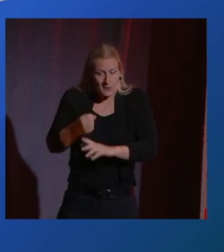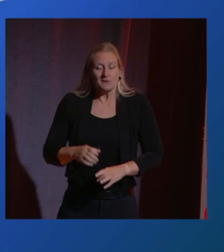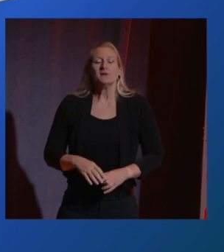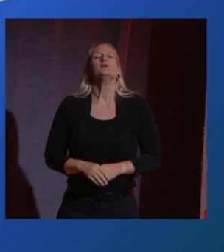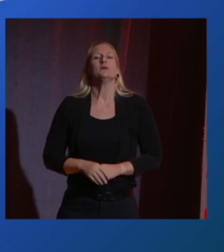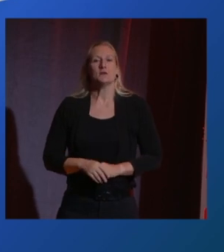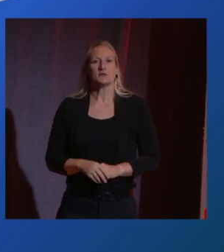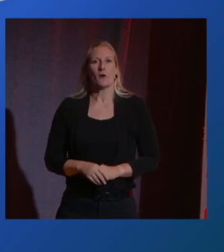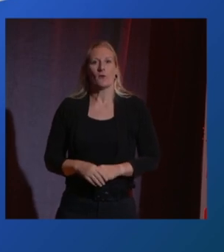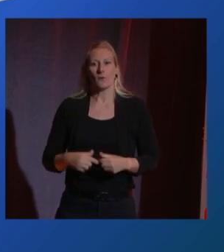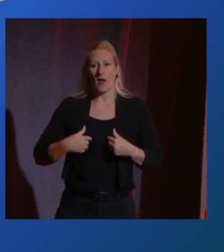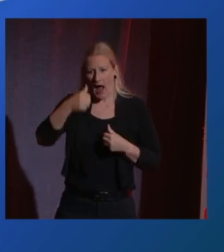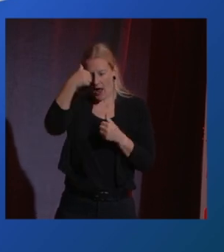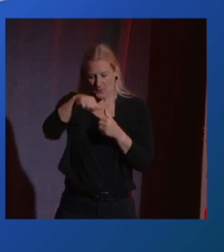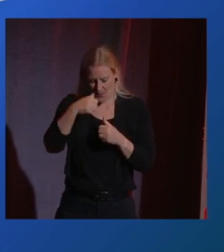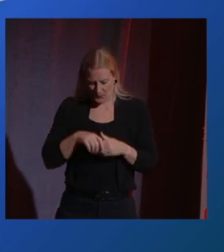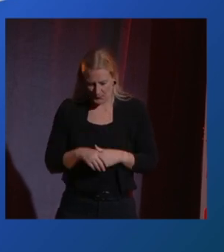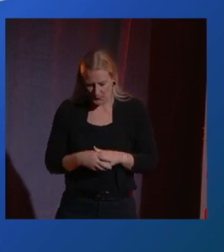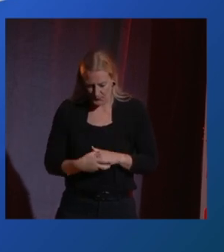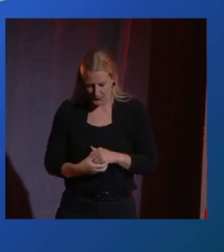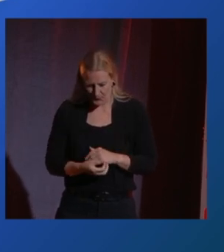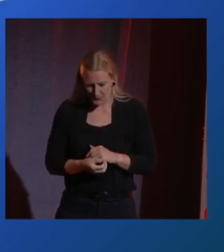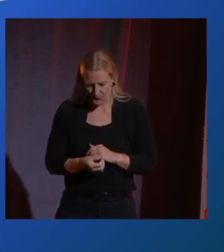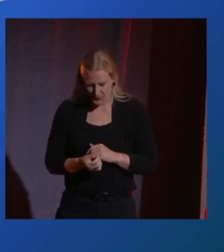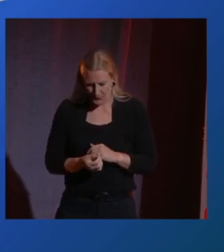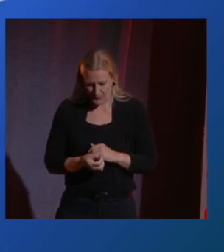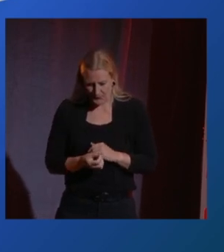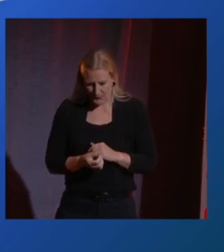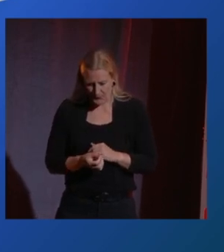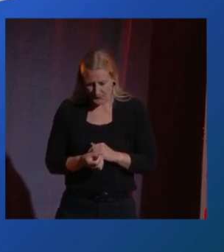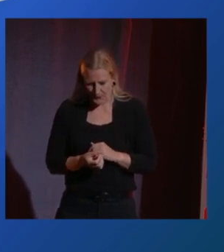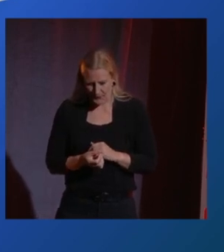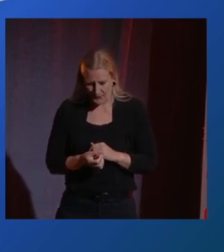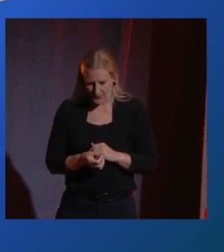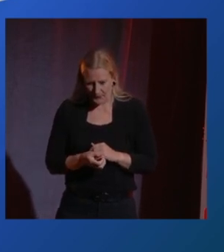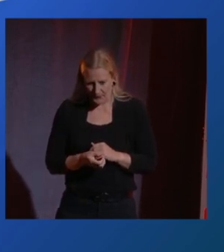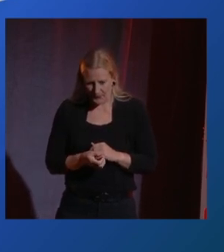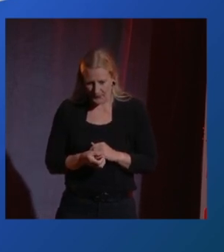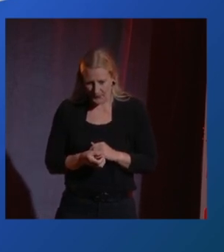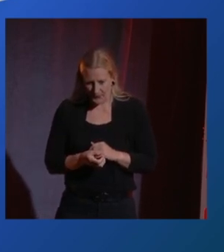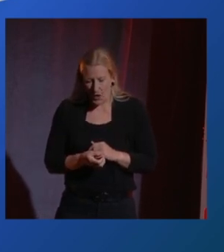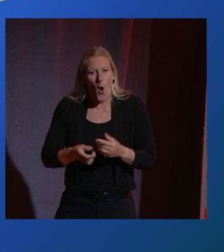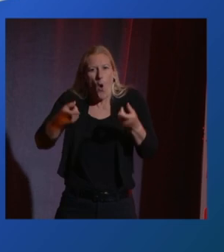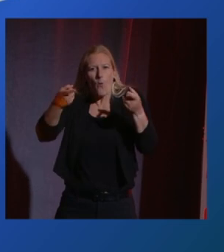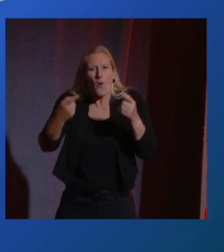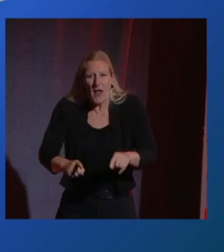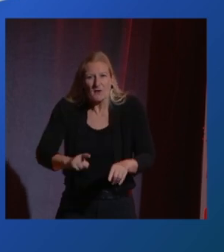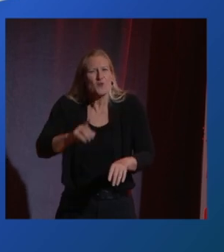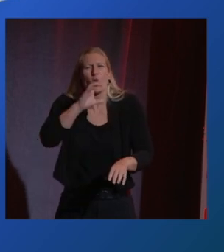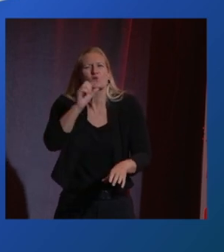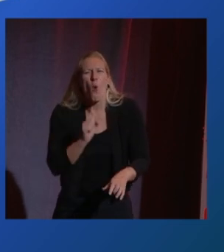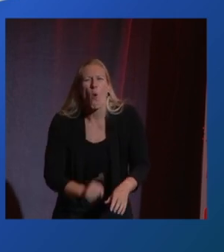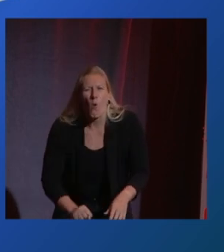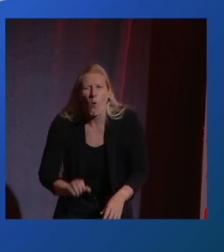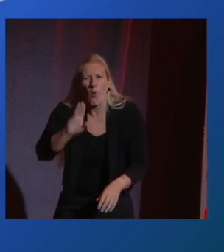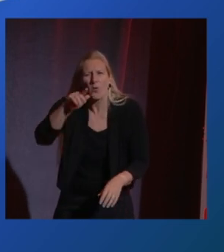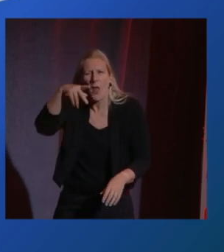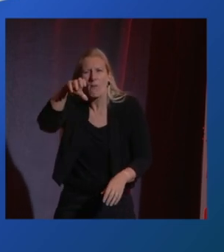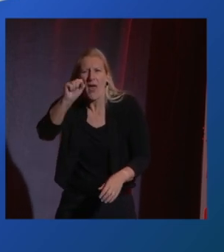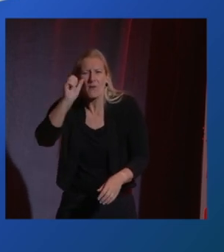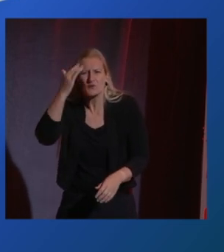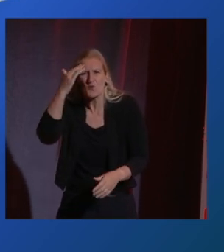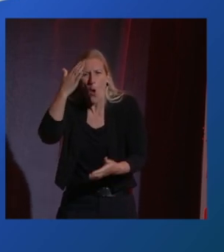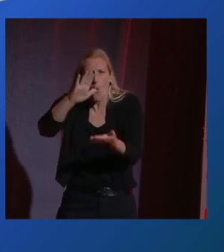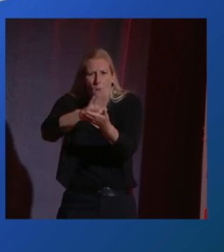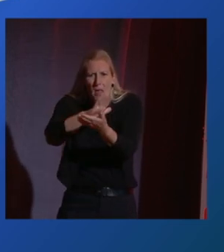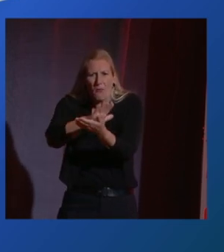first getting a garment you know so what happened to the Rand MCN Atlas what happened to those paper maps you know and just a simple garment